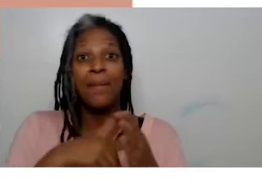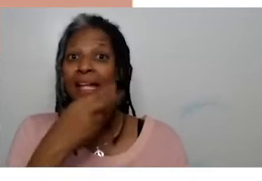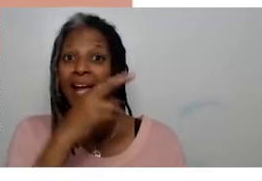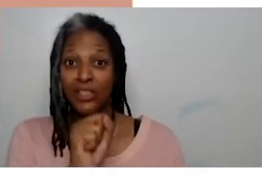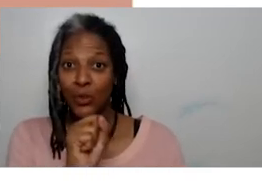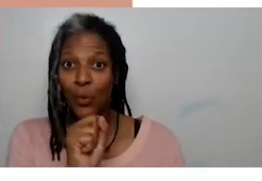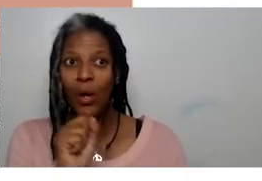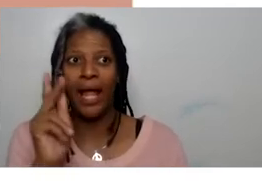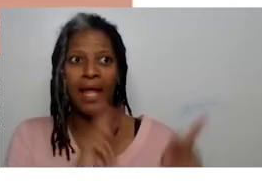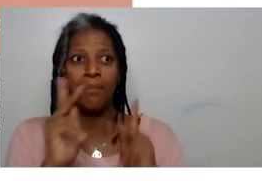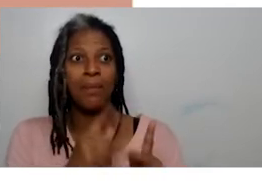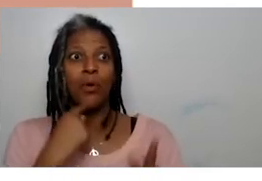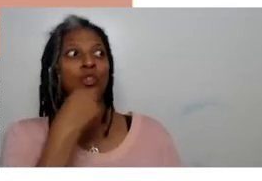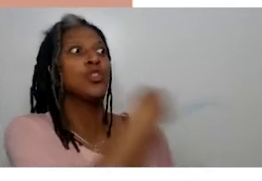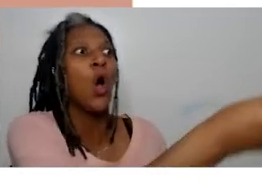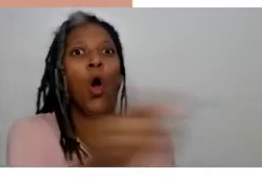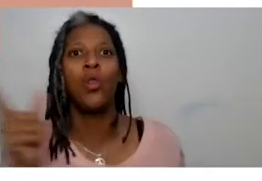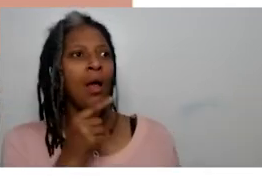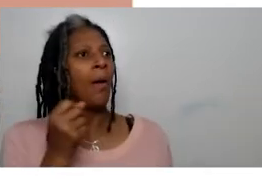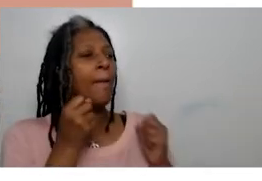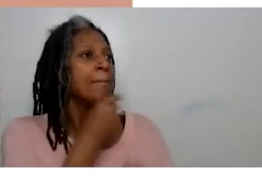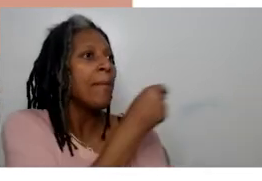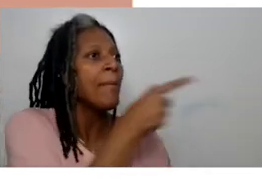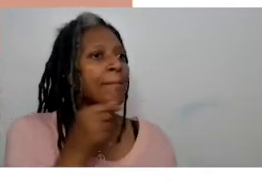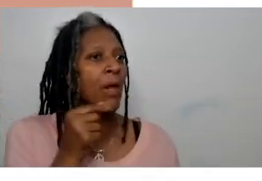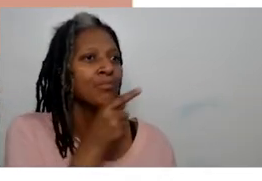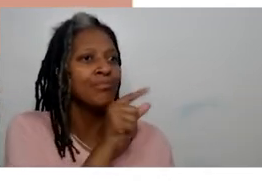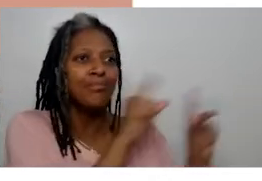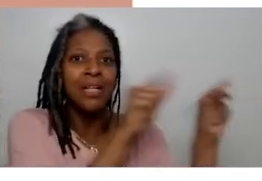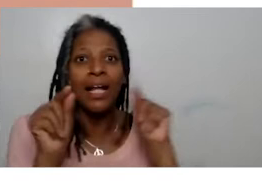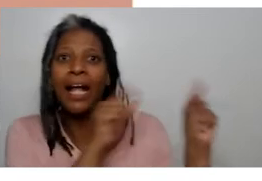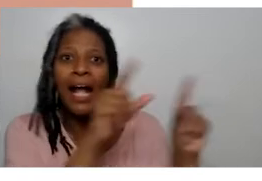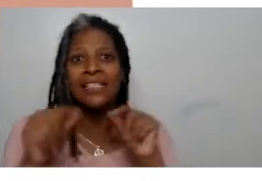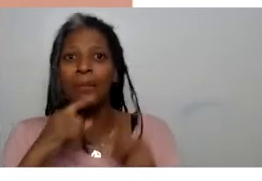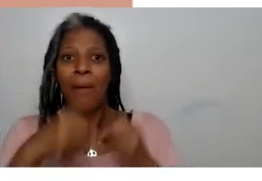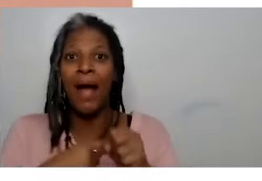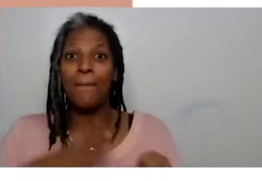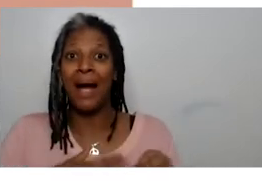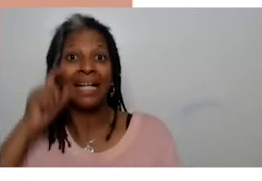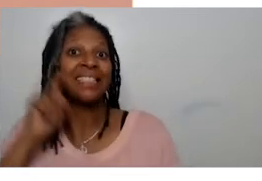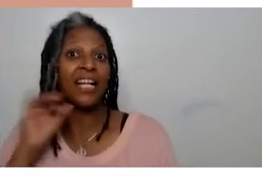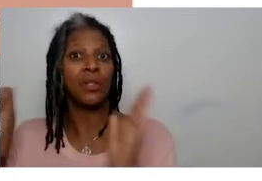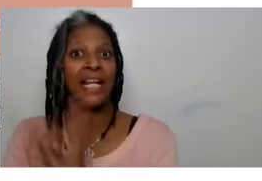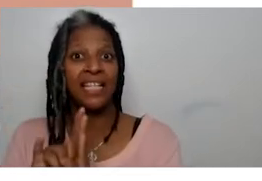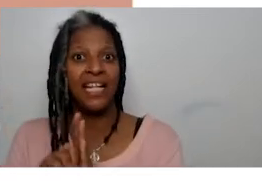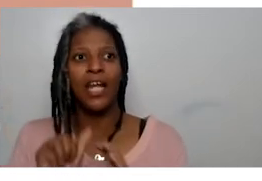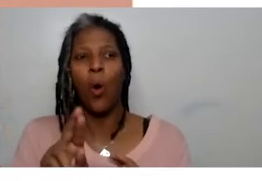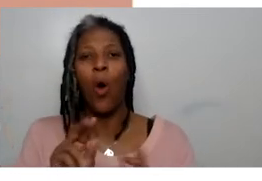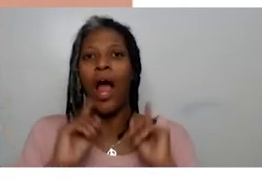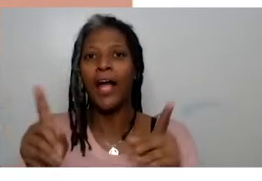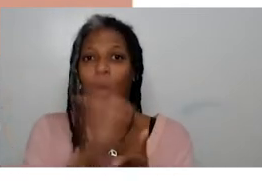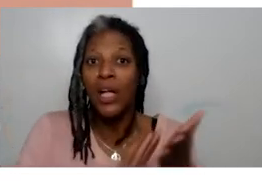me because they think that it's funny, you know, or, you know, I go off to college and that's the first time that I'm able to